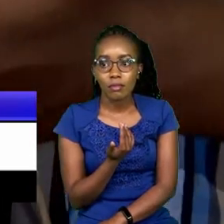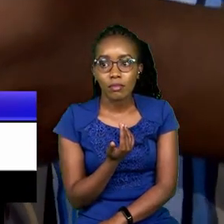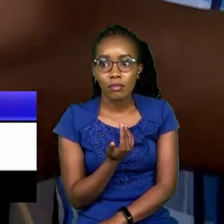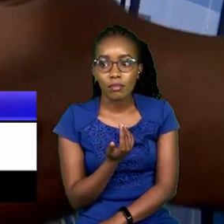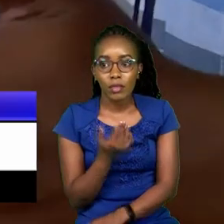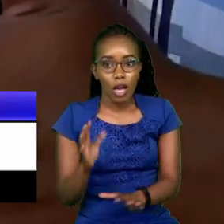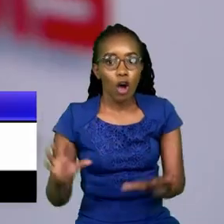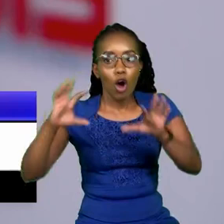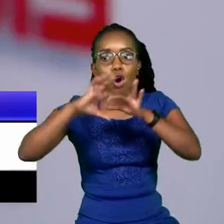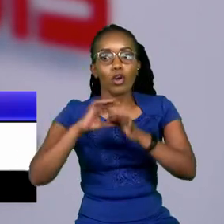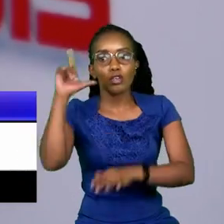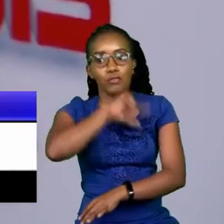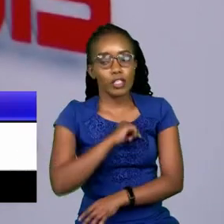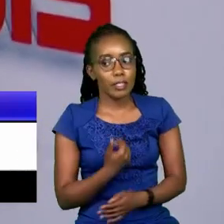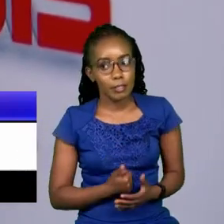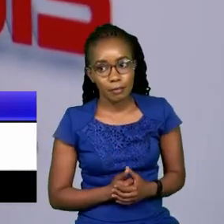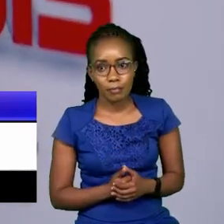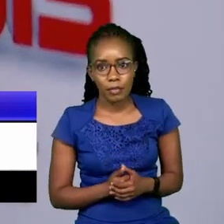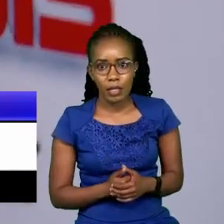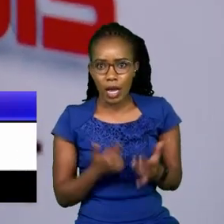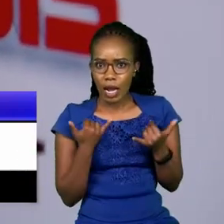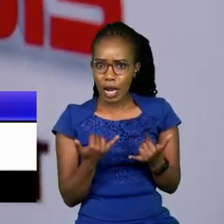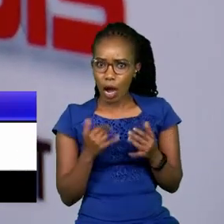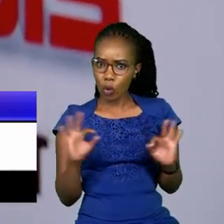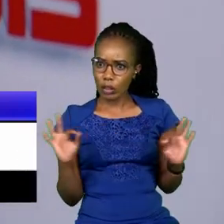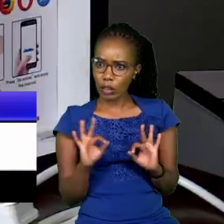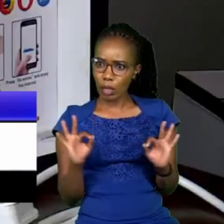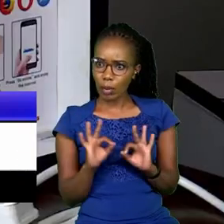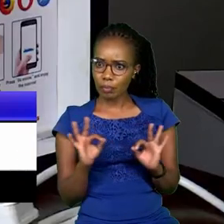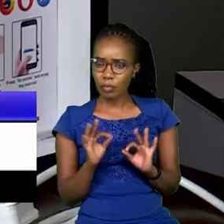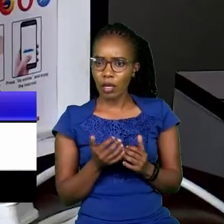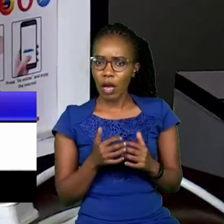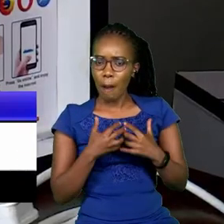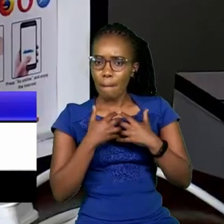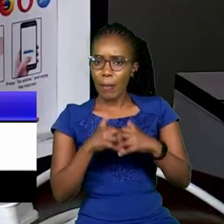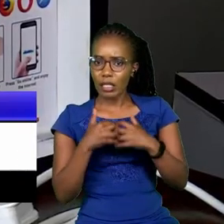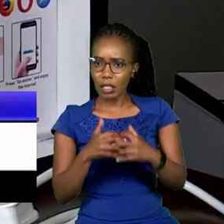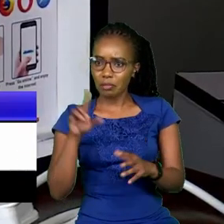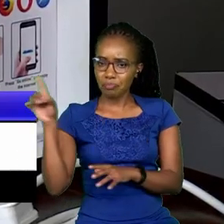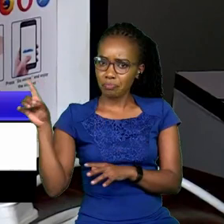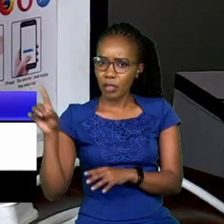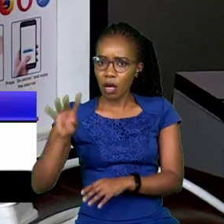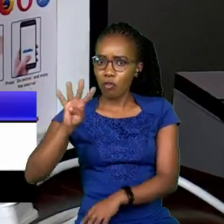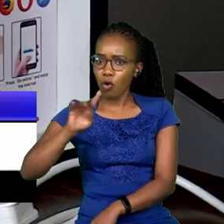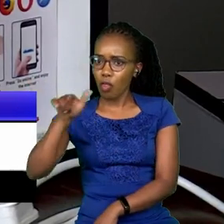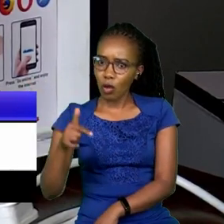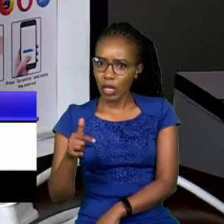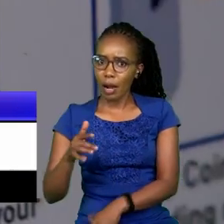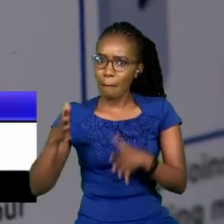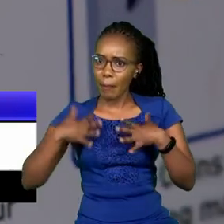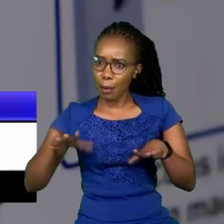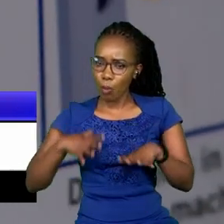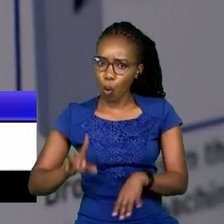And you're connected. What's intriguing, however, is how this small machine can accommodate up to 4,000 users at a